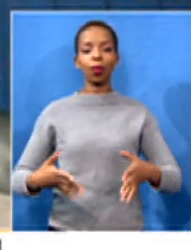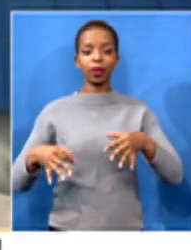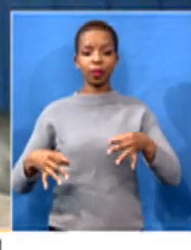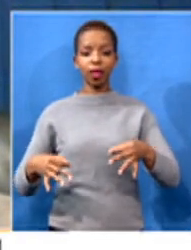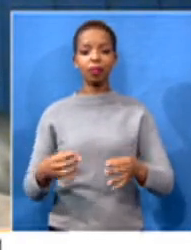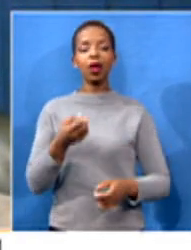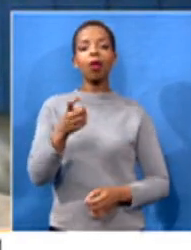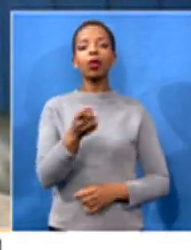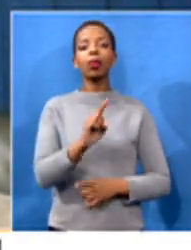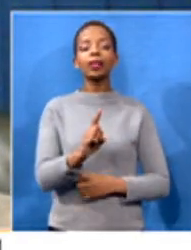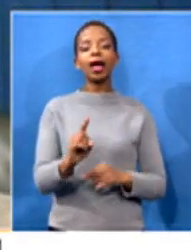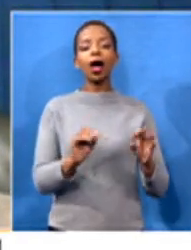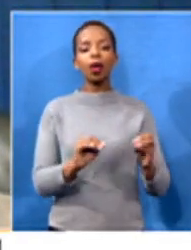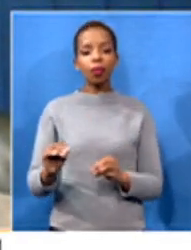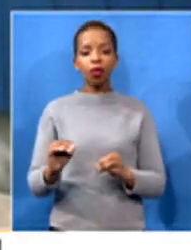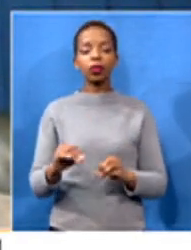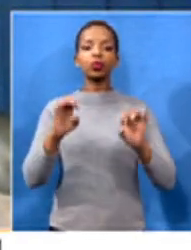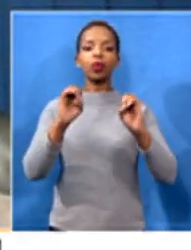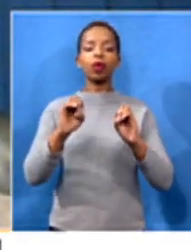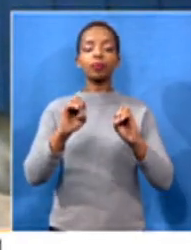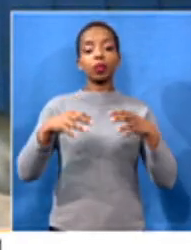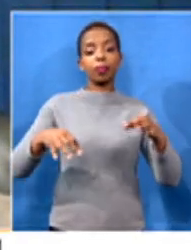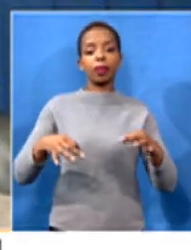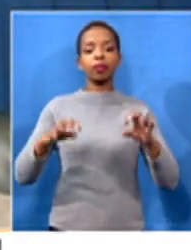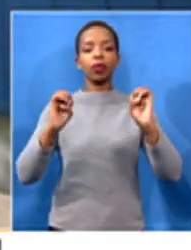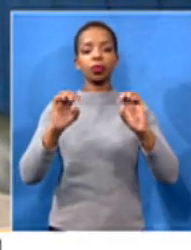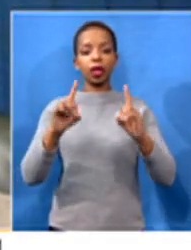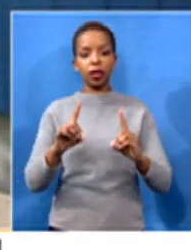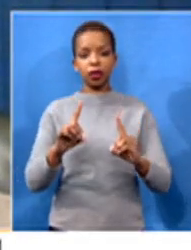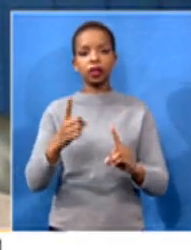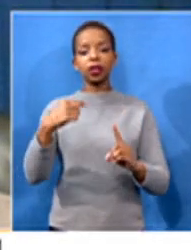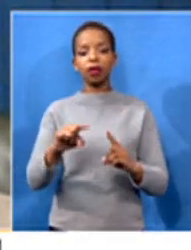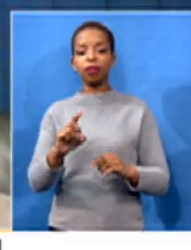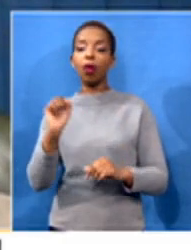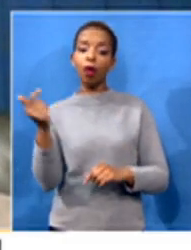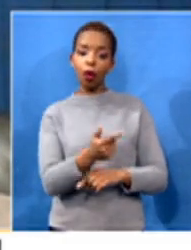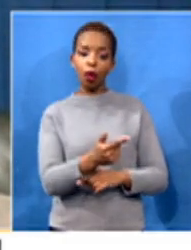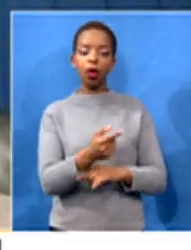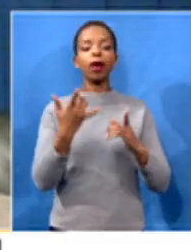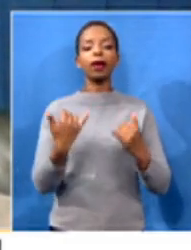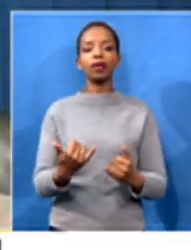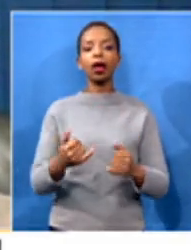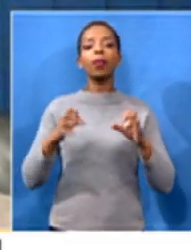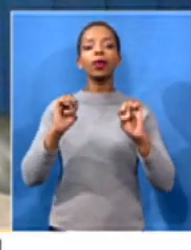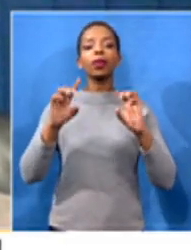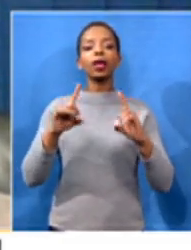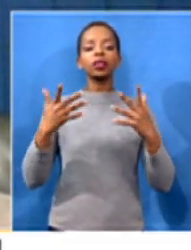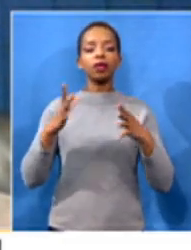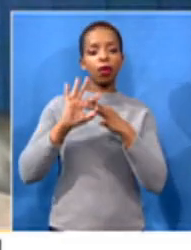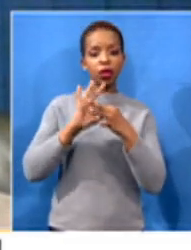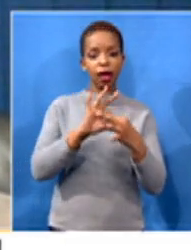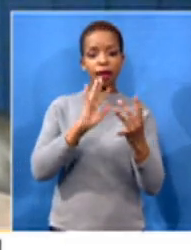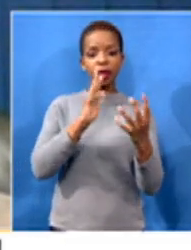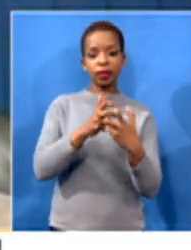for All to Education for Relevance, and Dr Miriam Altman, an economist and a commissioner with the National Planning